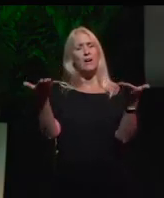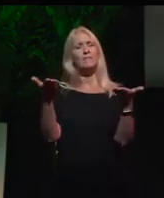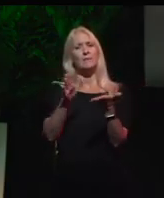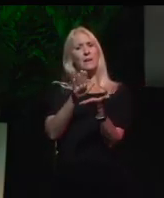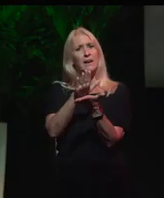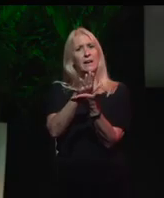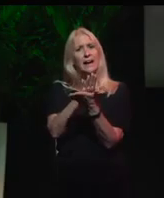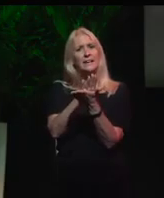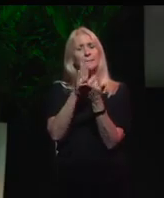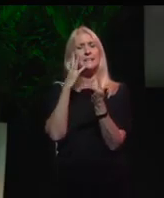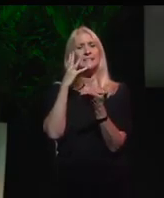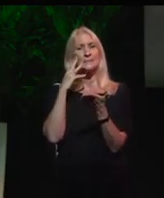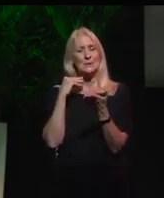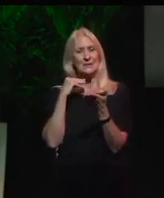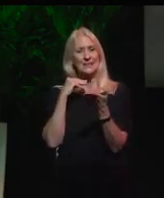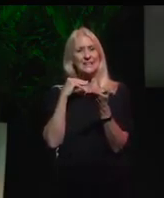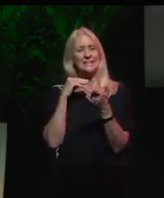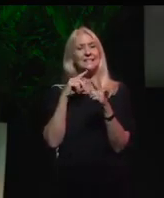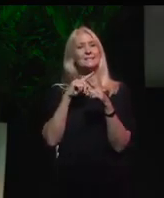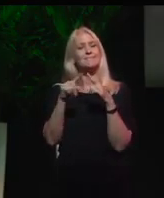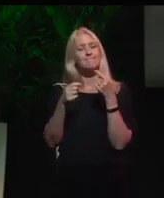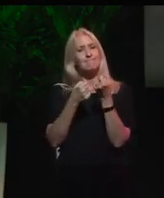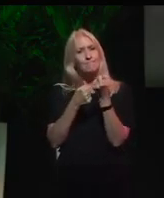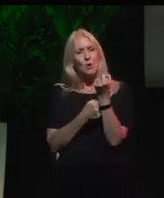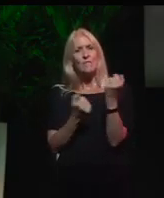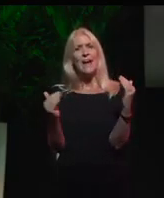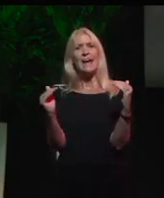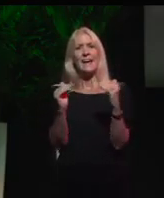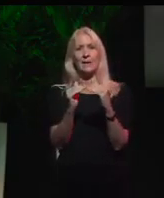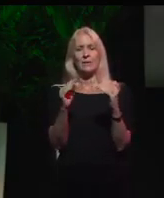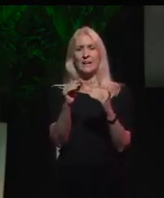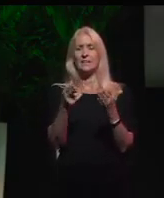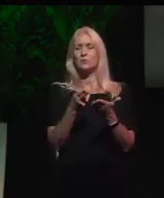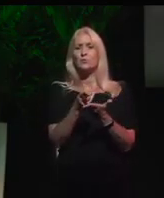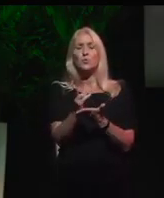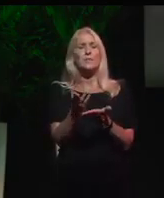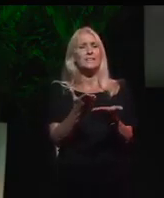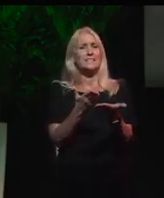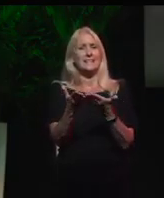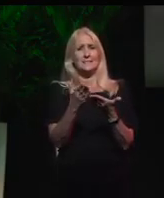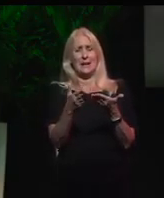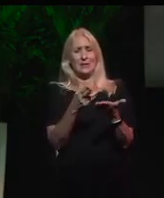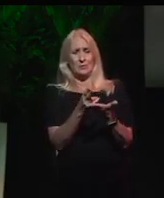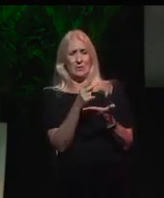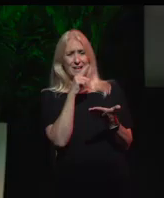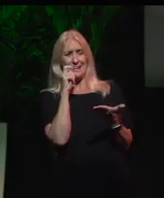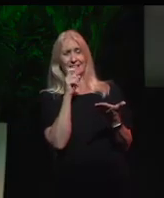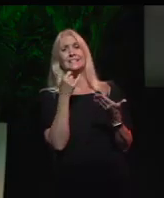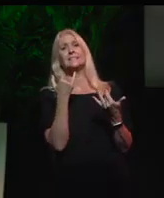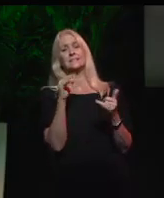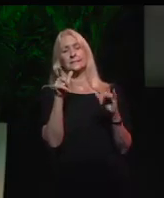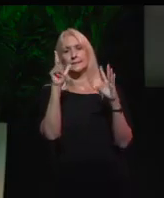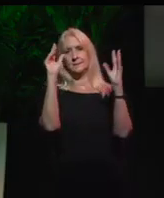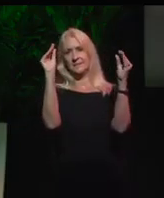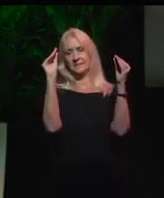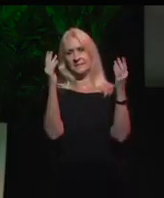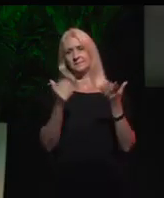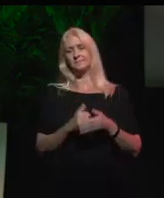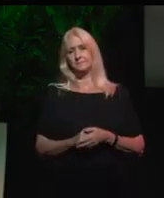academic experience grounded in equity and truth, no matter its ugliness or its difficulty.